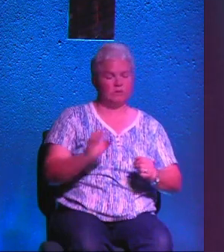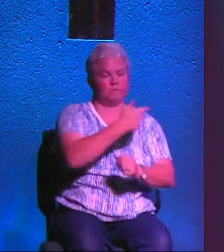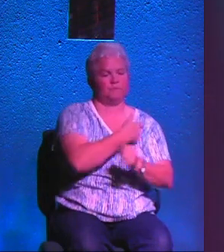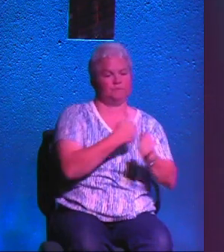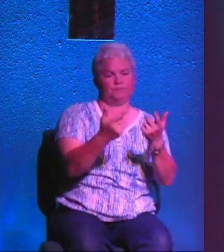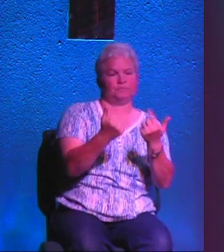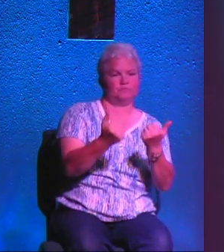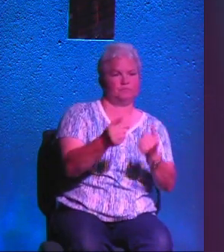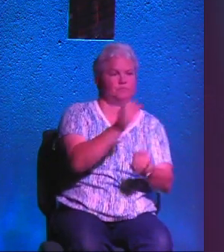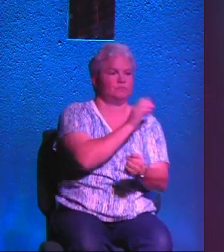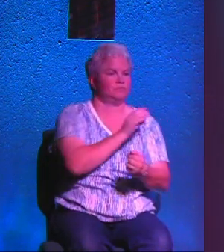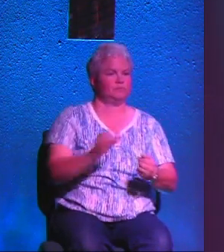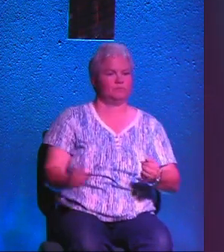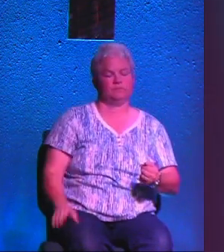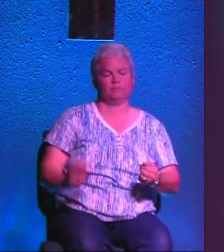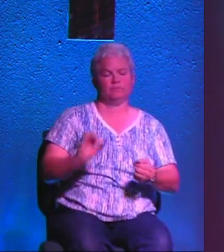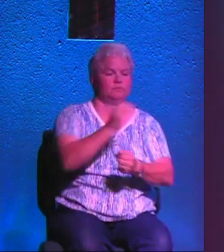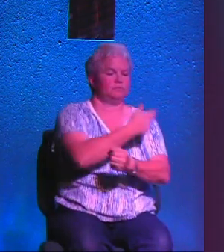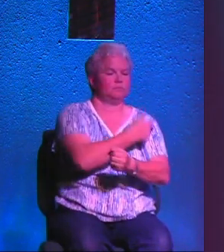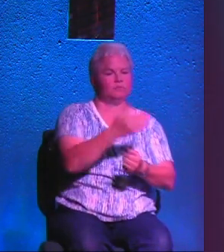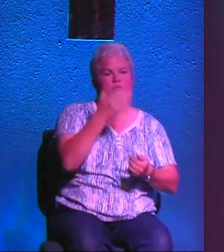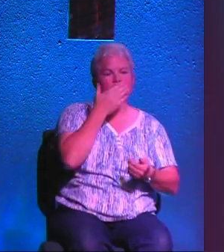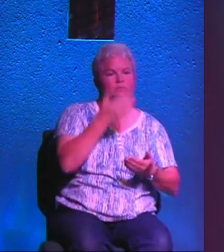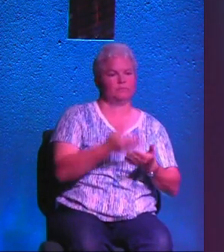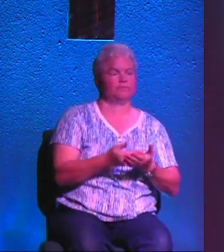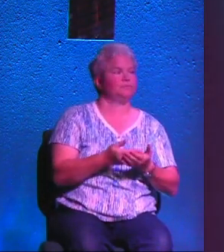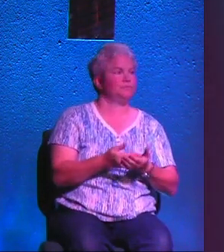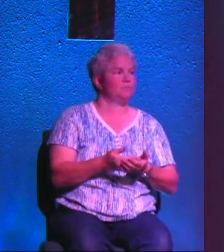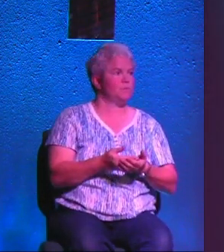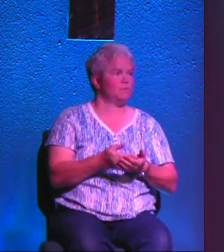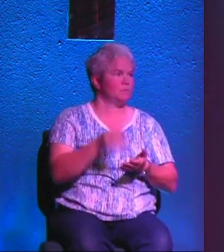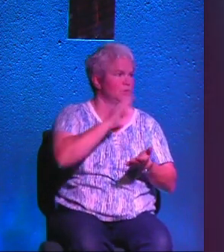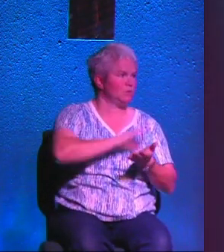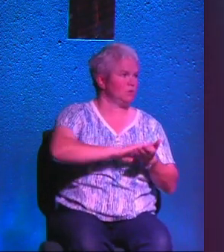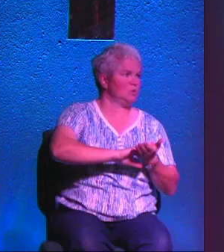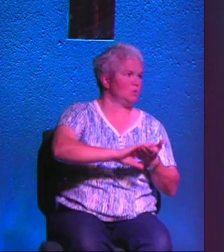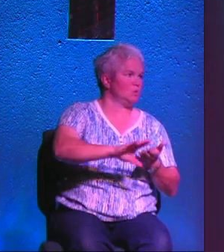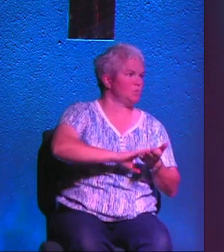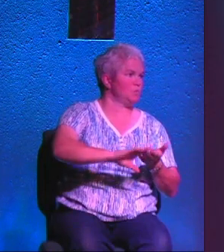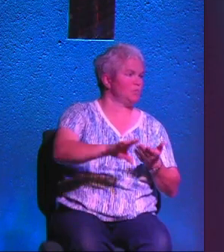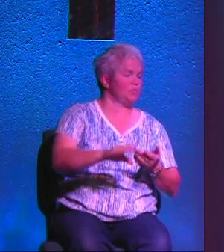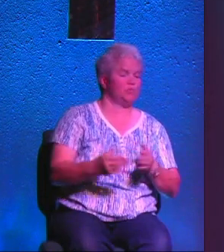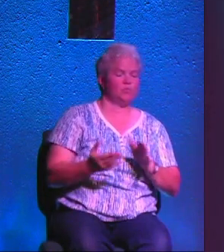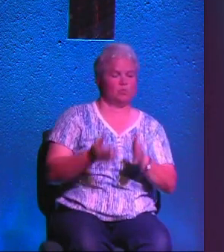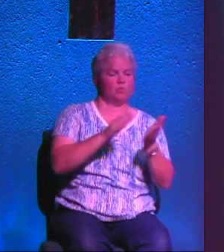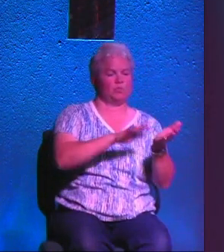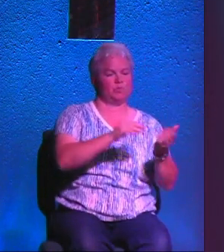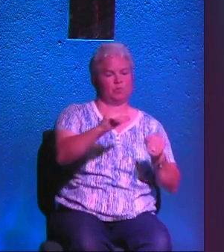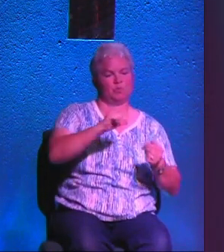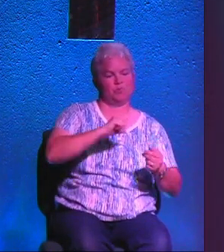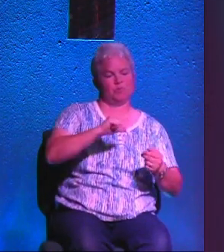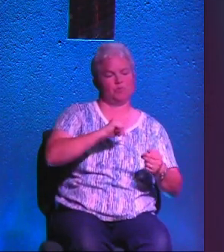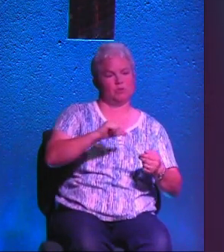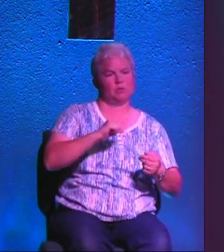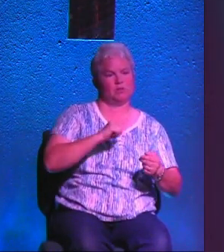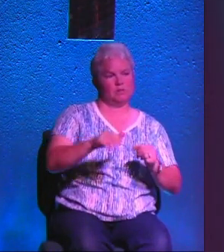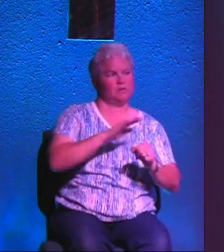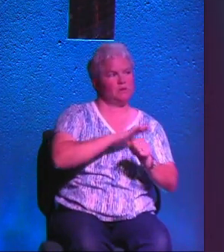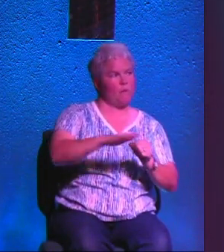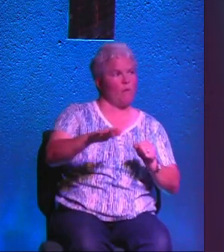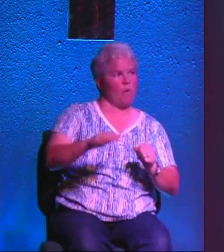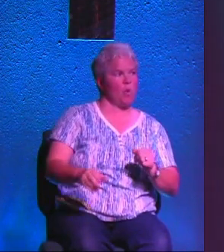to Christ and then we are good, right? Wouldn't that be nice? Yeah. Hey, I died to myself. I'm fully in